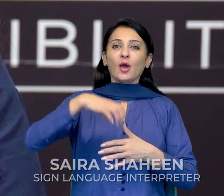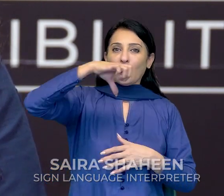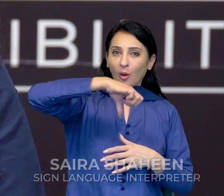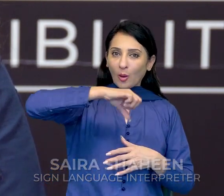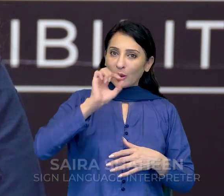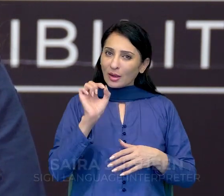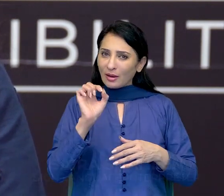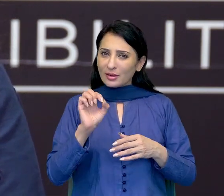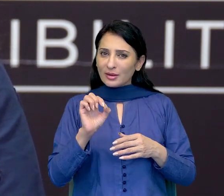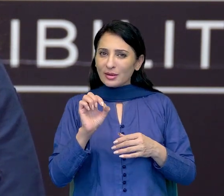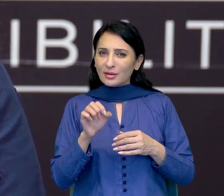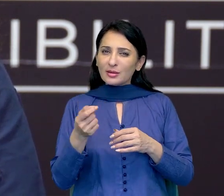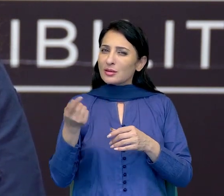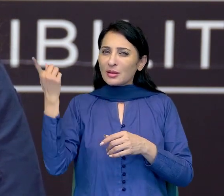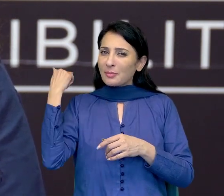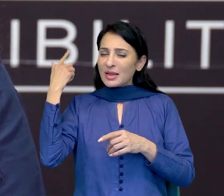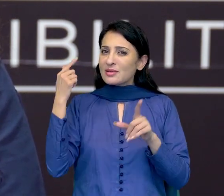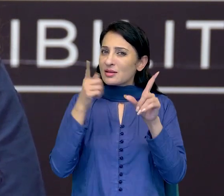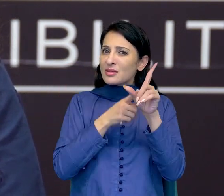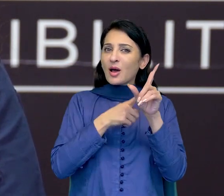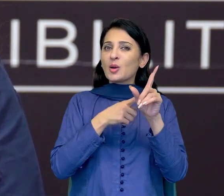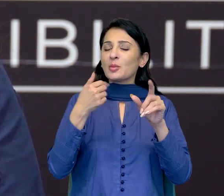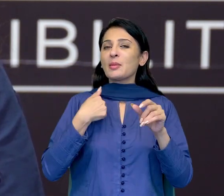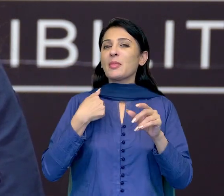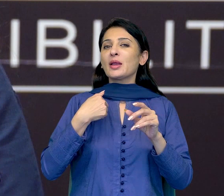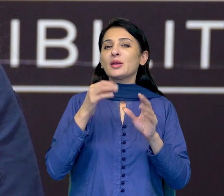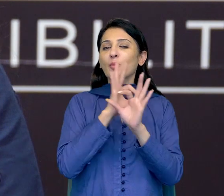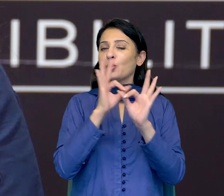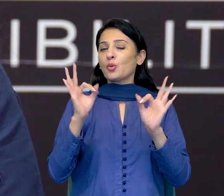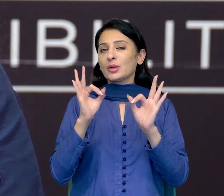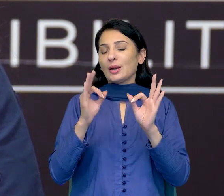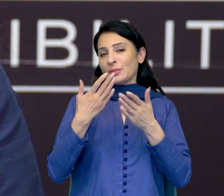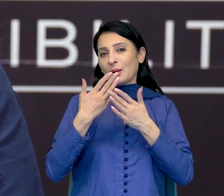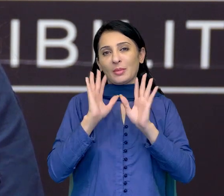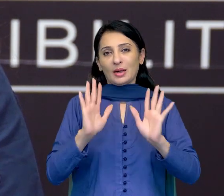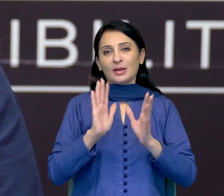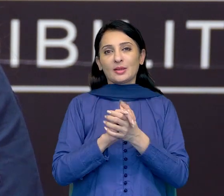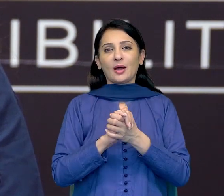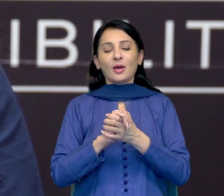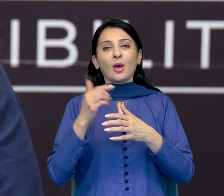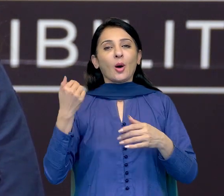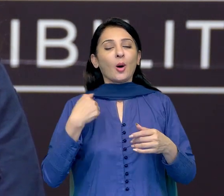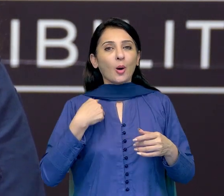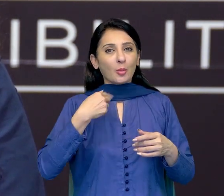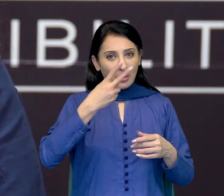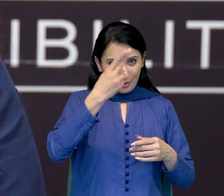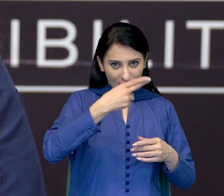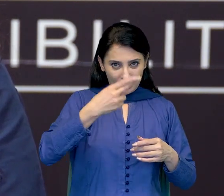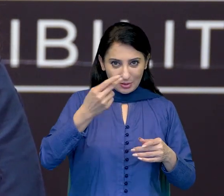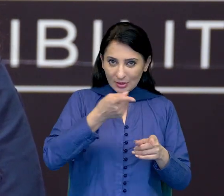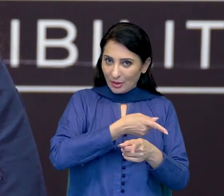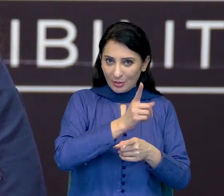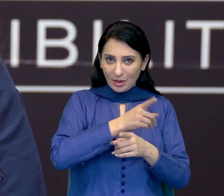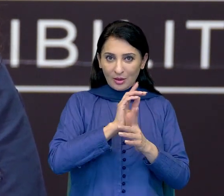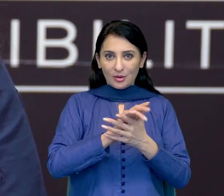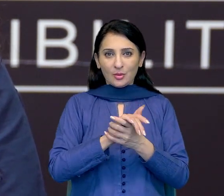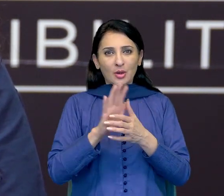and I've been teaching since then, art, teaching art, and